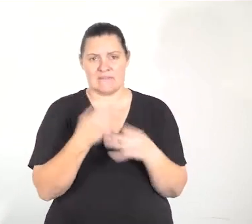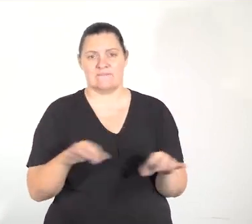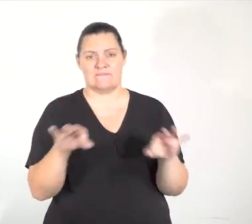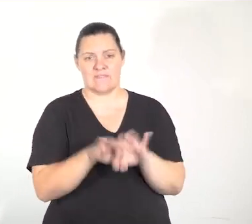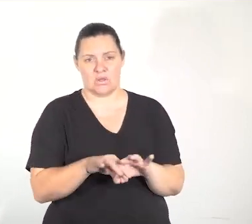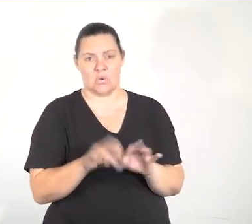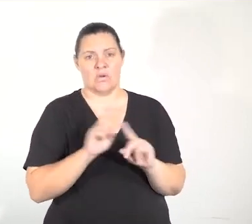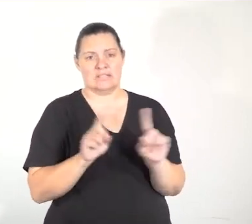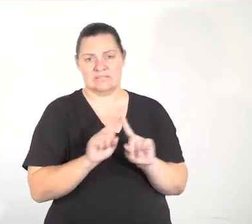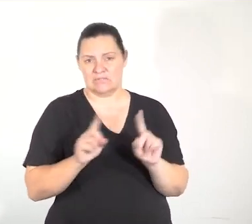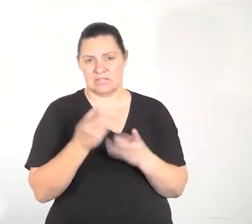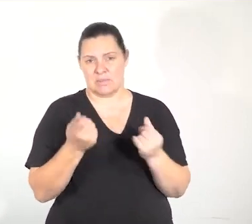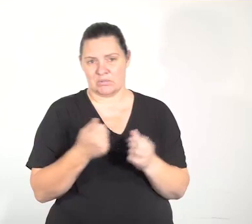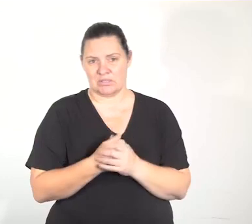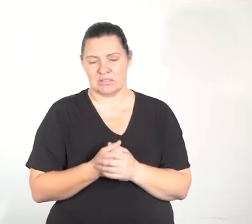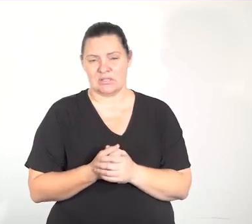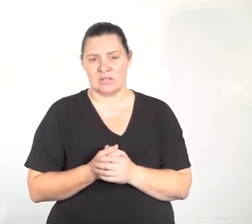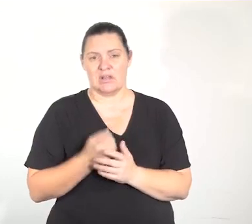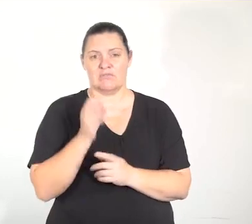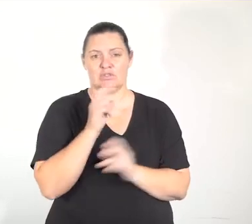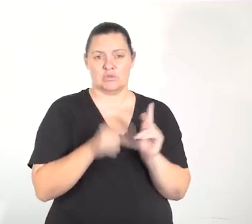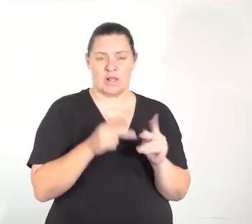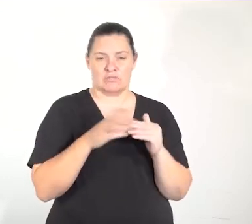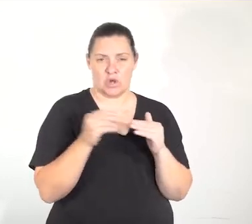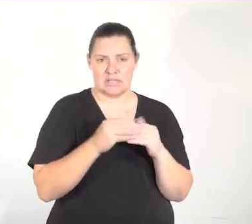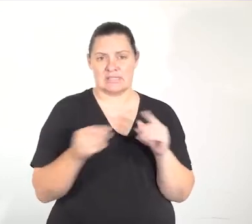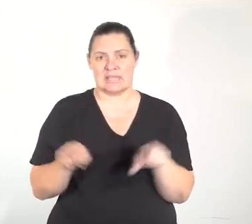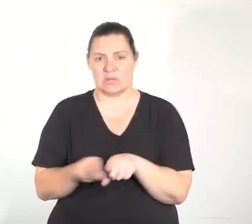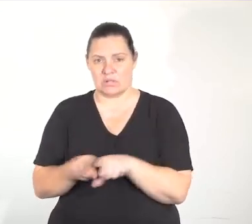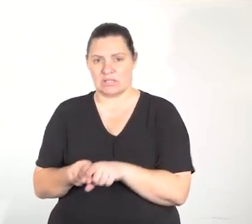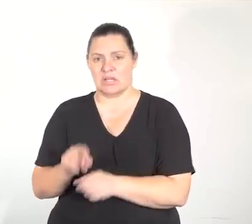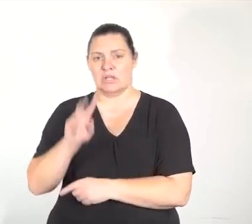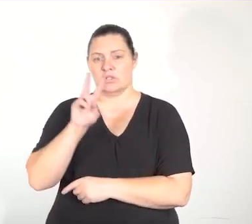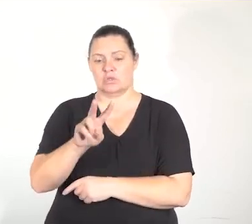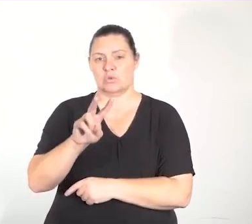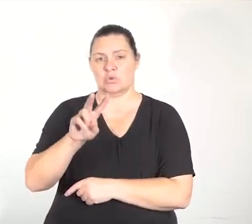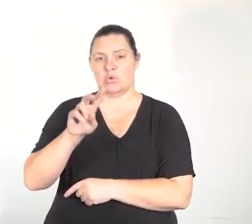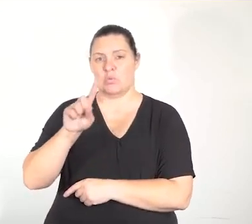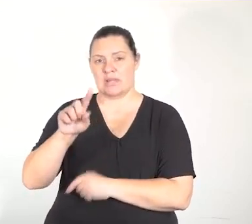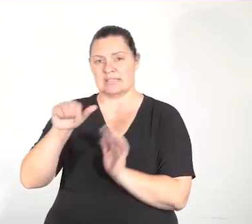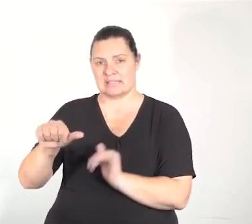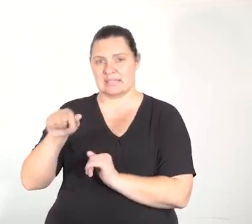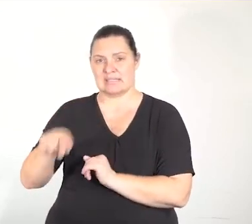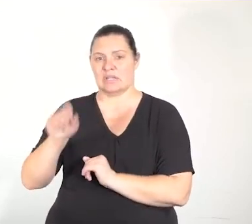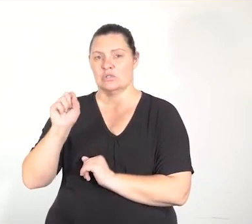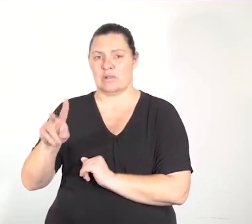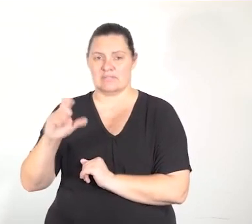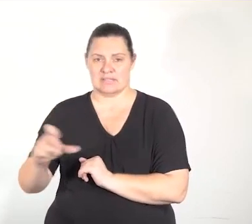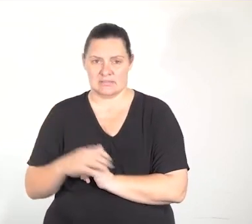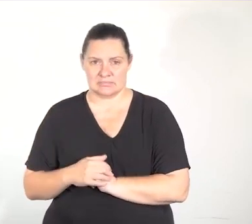the value of different amounts. For example, $12 is equals to 216 rands and 12